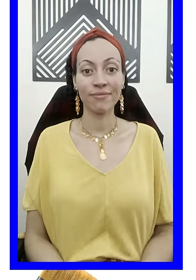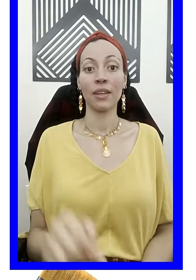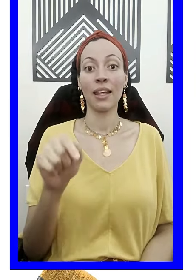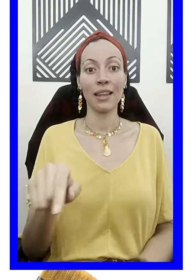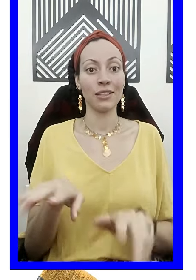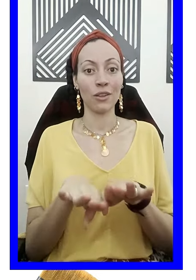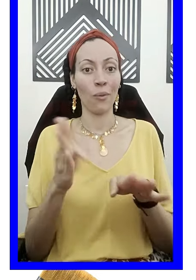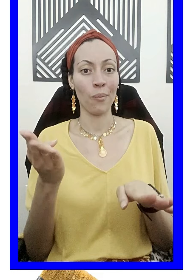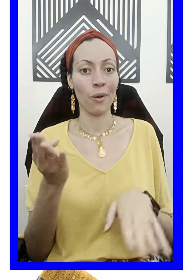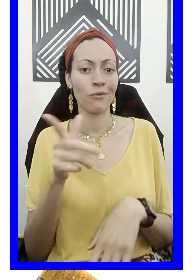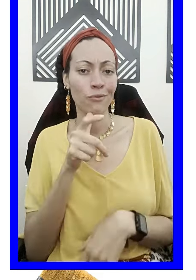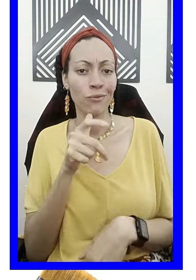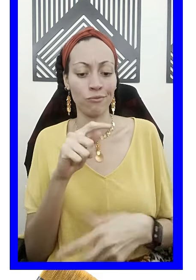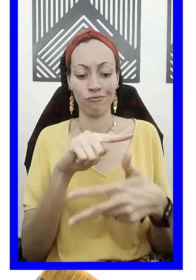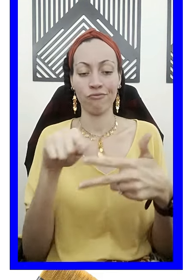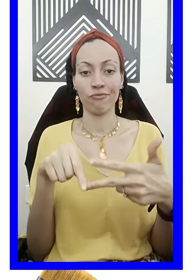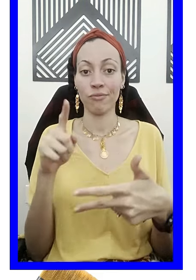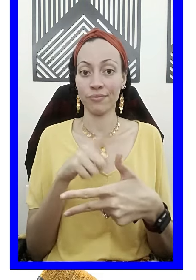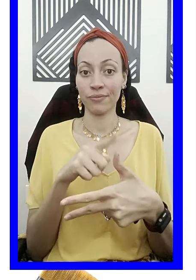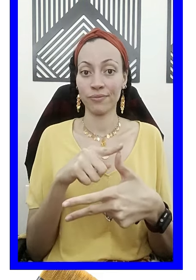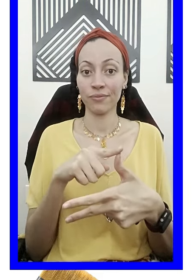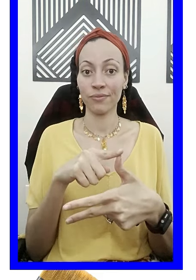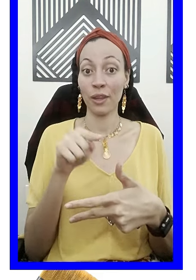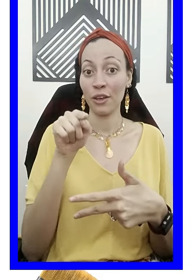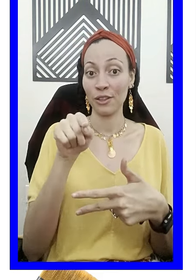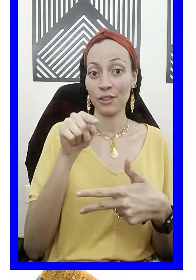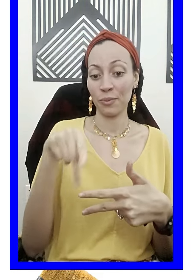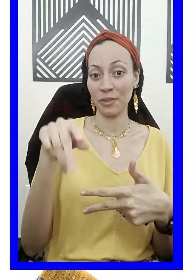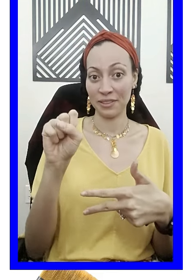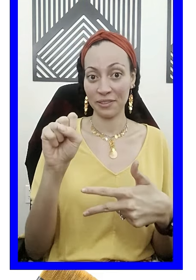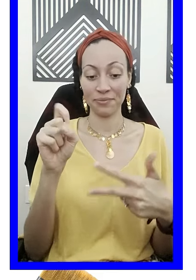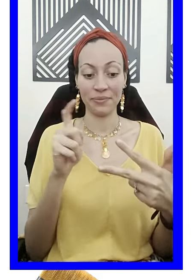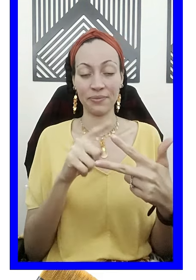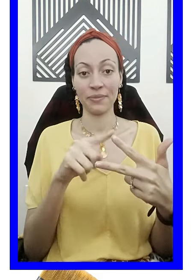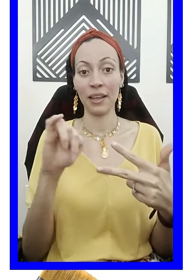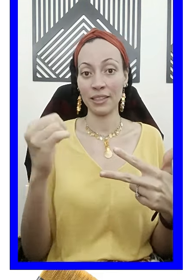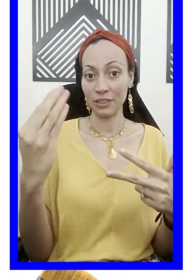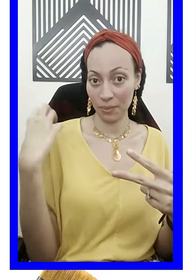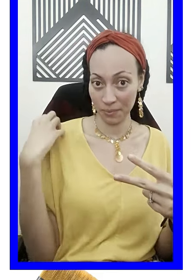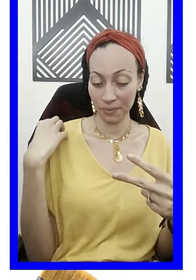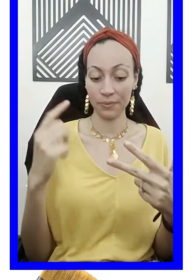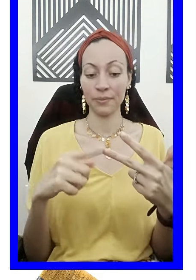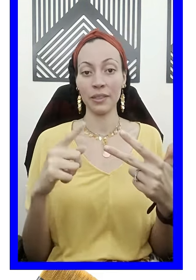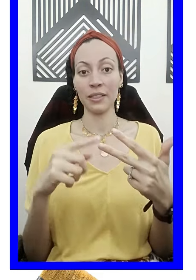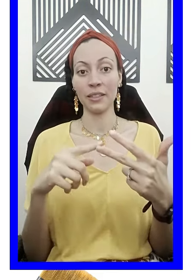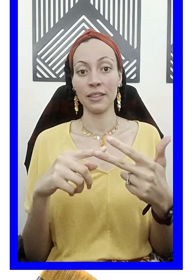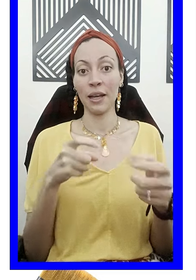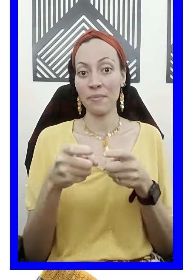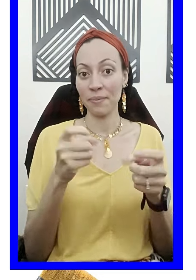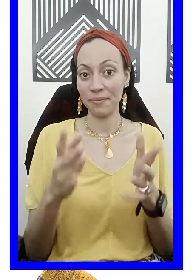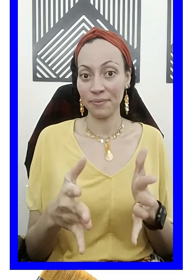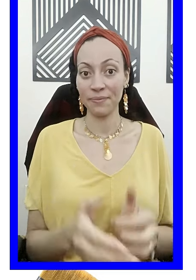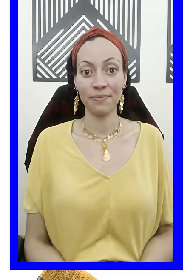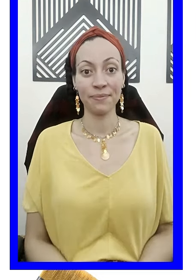job coaches, and to management. So if you want to participate, there are two different options. Option one is to color a